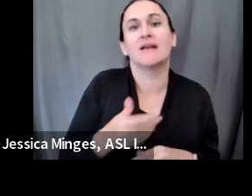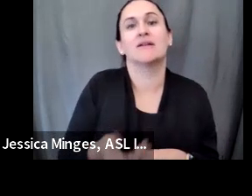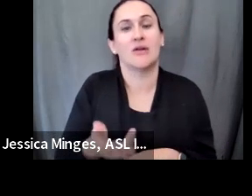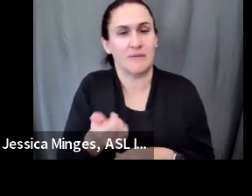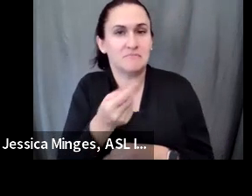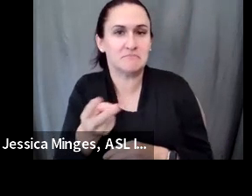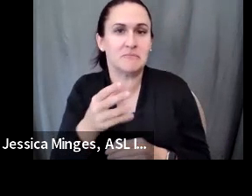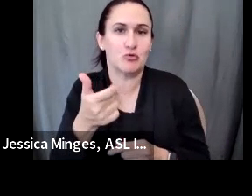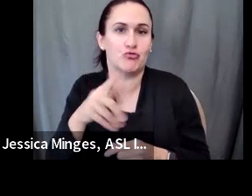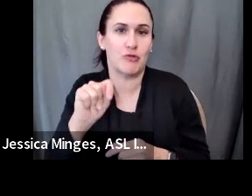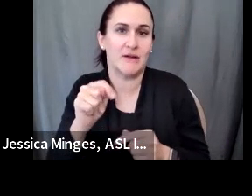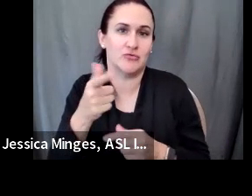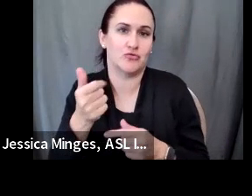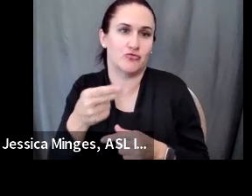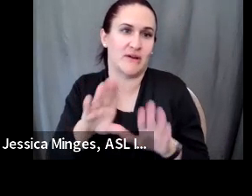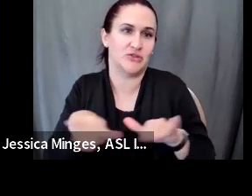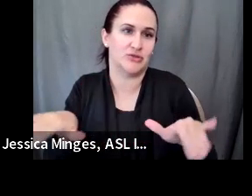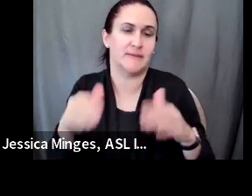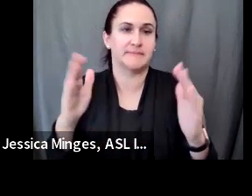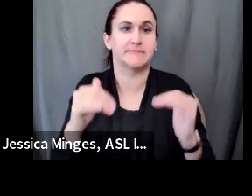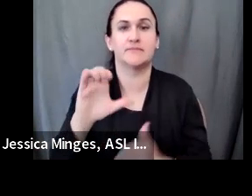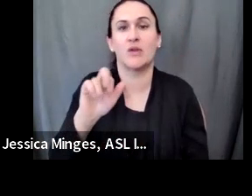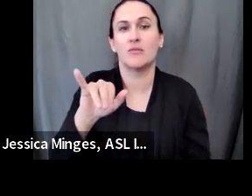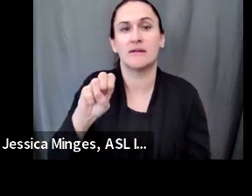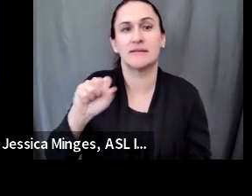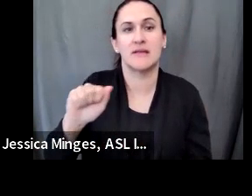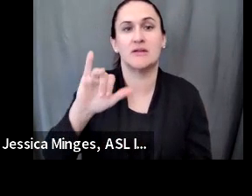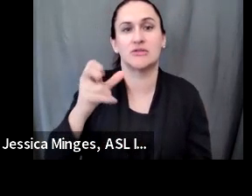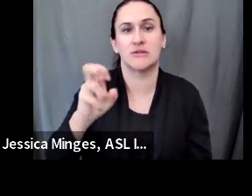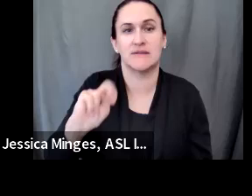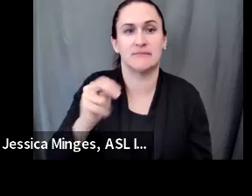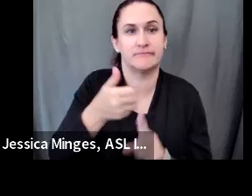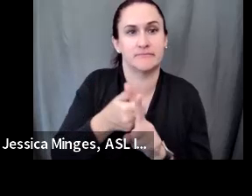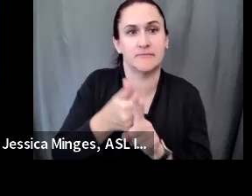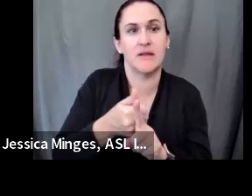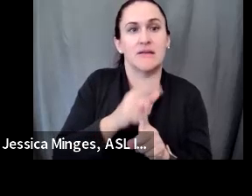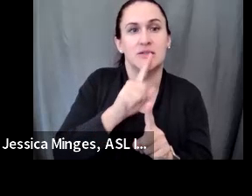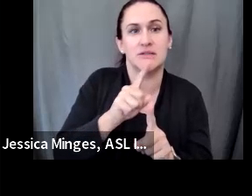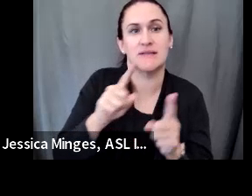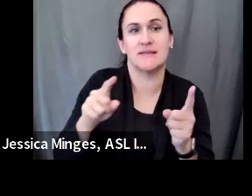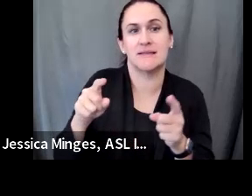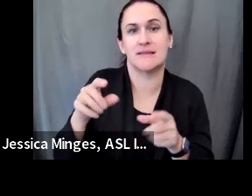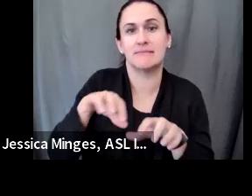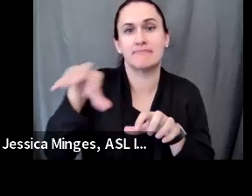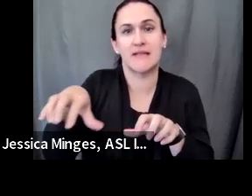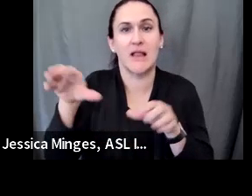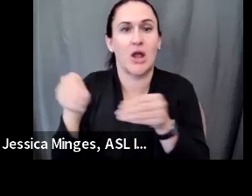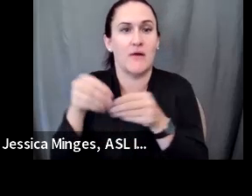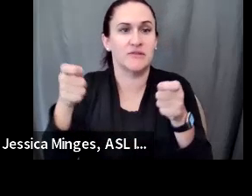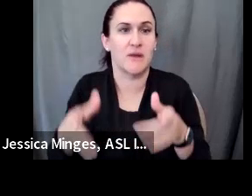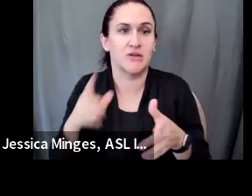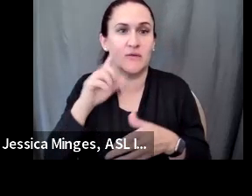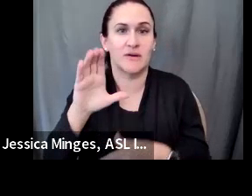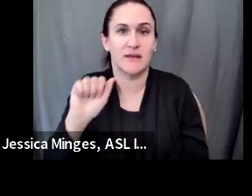is Carissa Johnson. She's the Satellite Office Manager for the Center for Accessible Living in Murray, Kentucky. Go